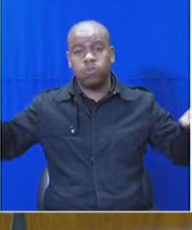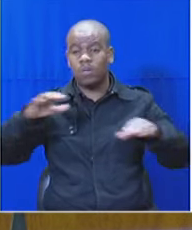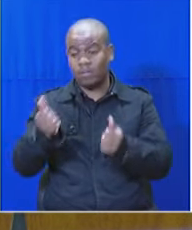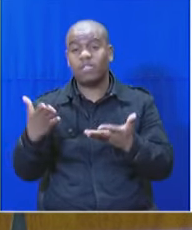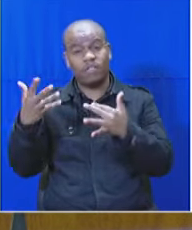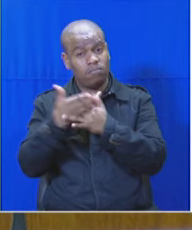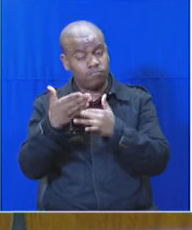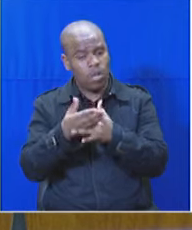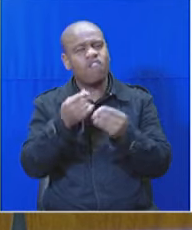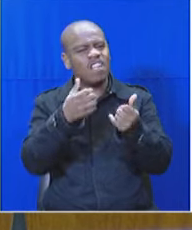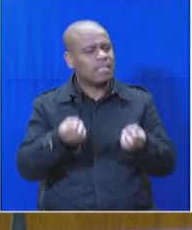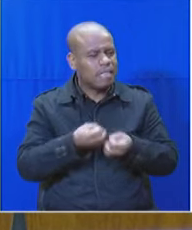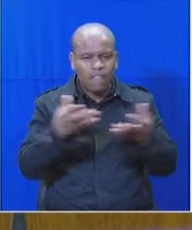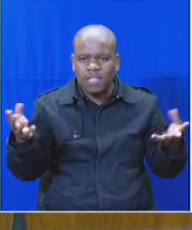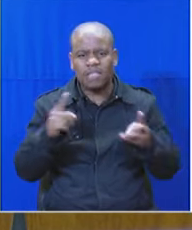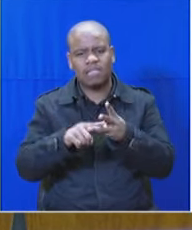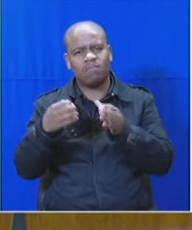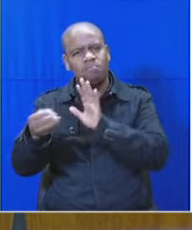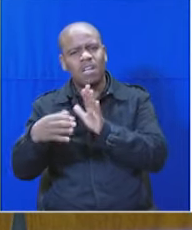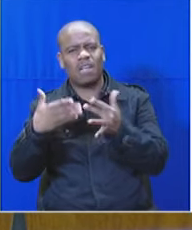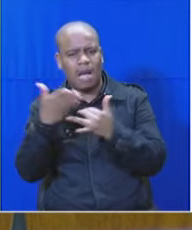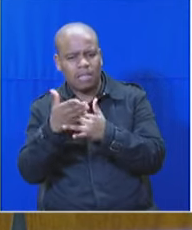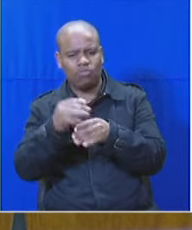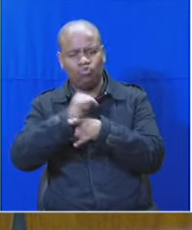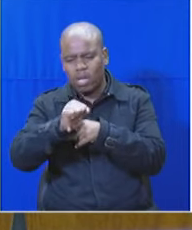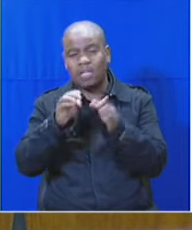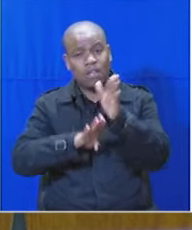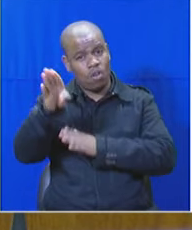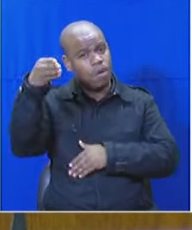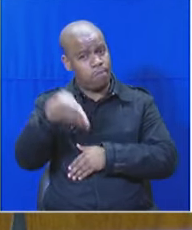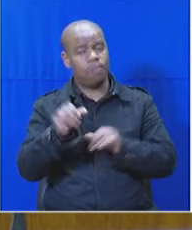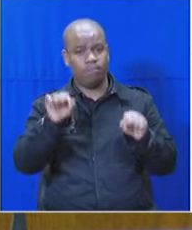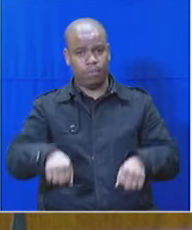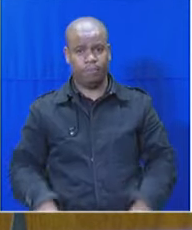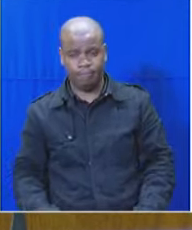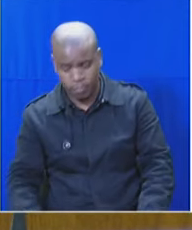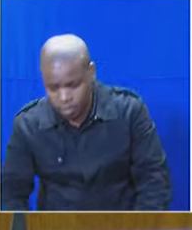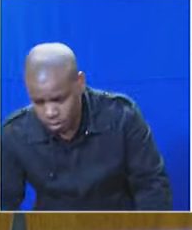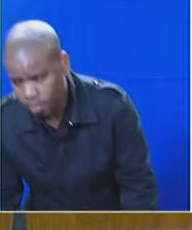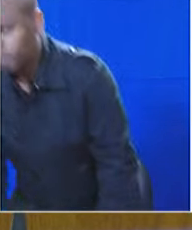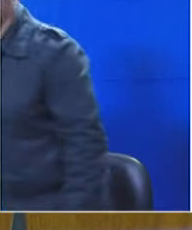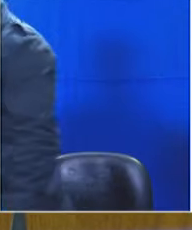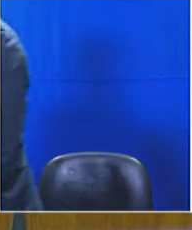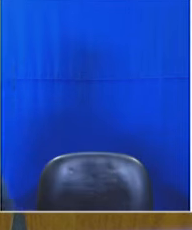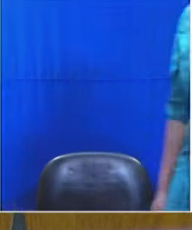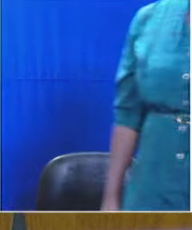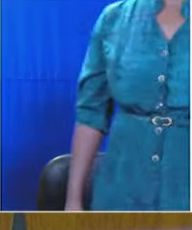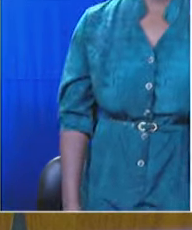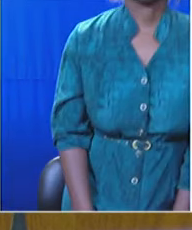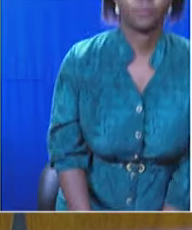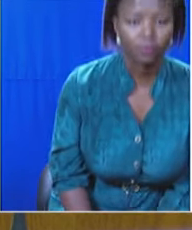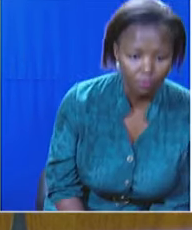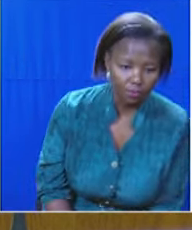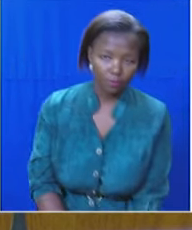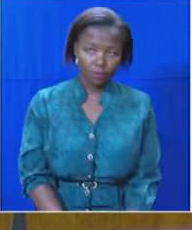access, financial services, market access, training and development. These parks will organize and mobilize farmers and